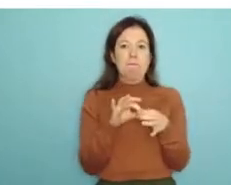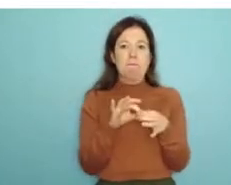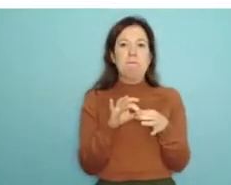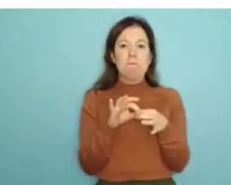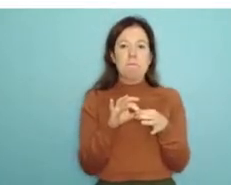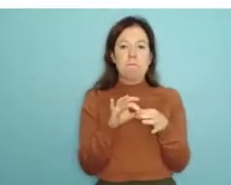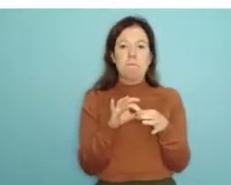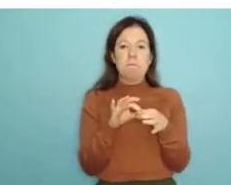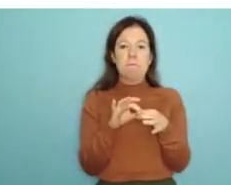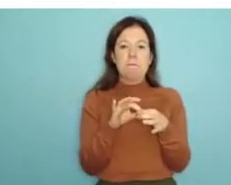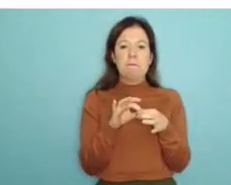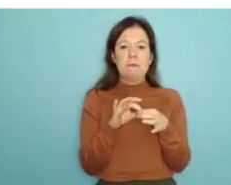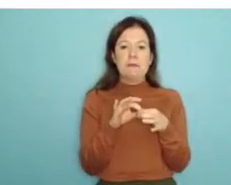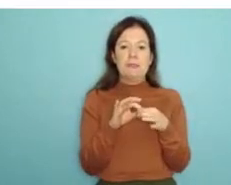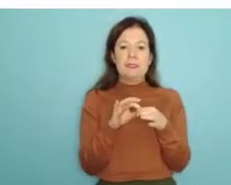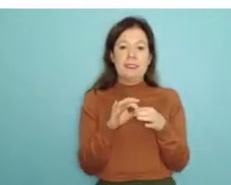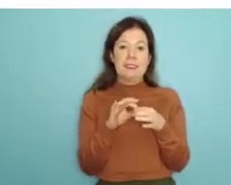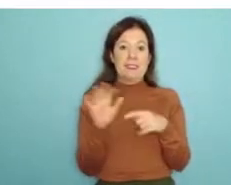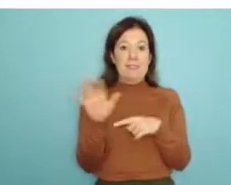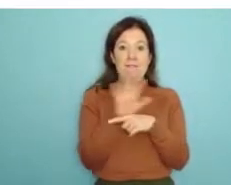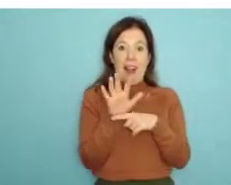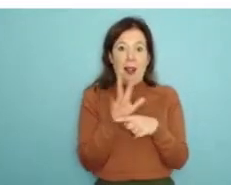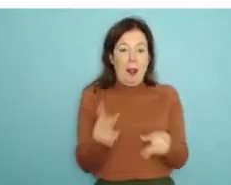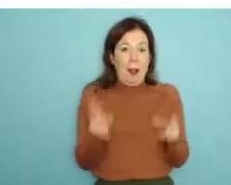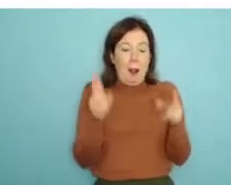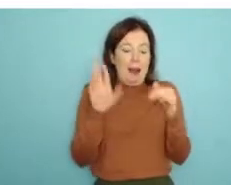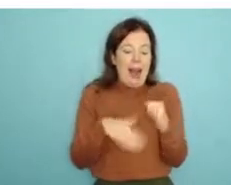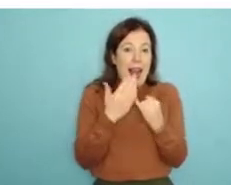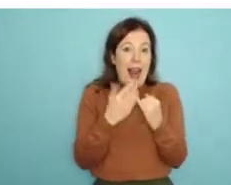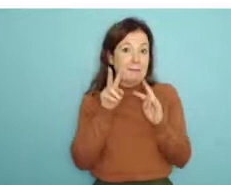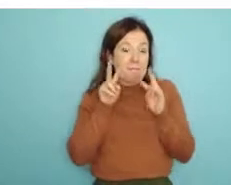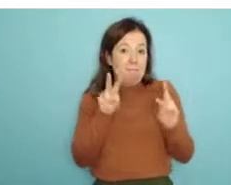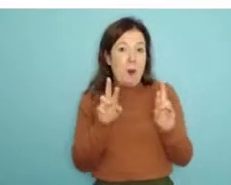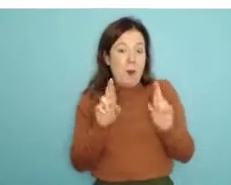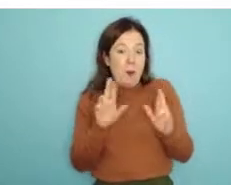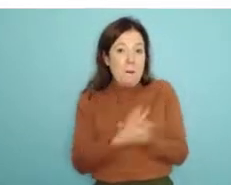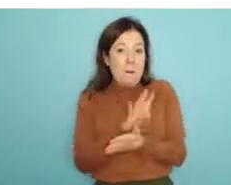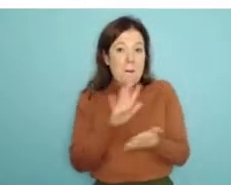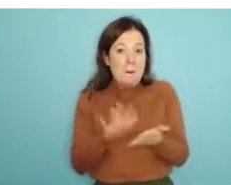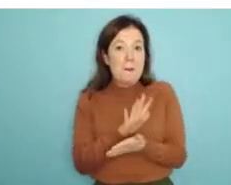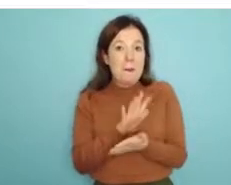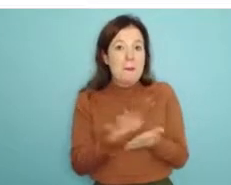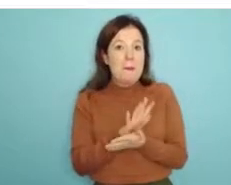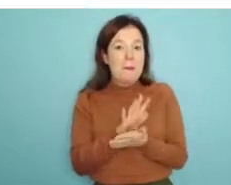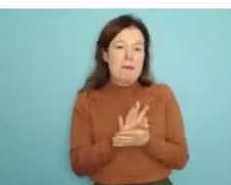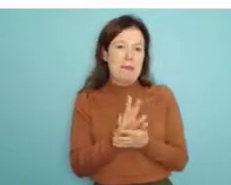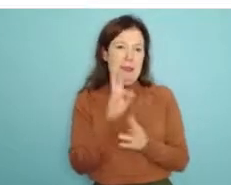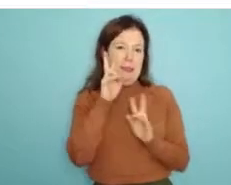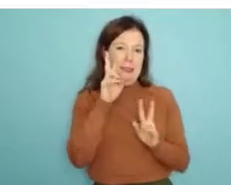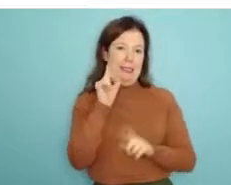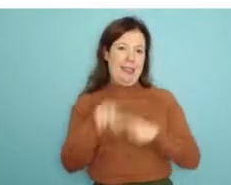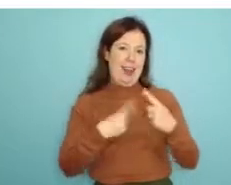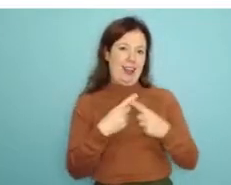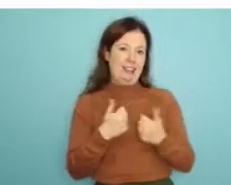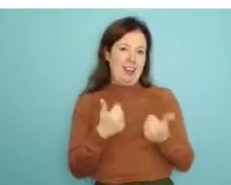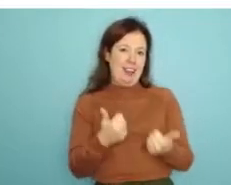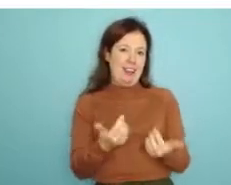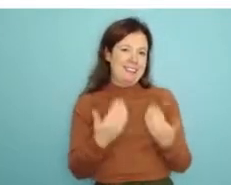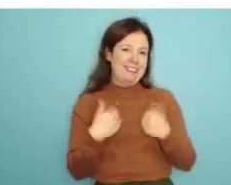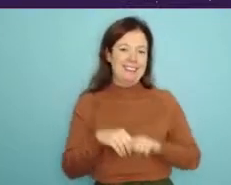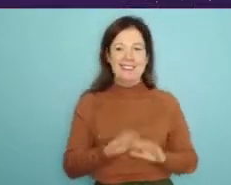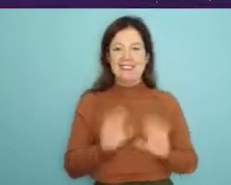go now to our final film of the conference. Hope you enjoy it, and we really look forward to seeing you next year. Thank you very